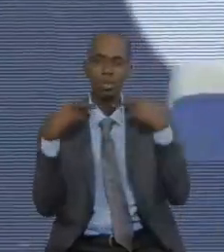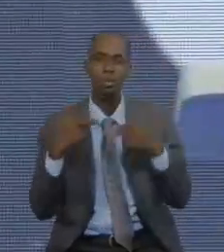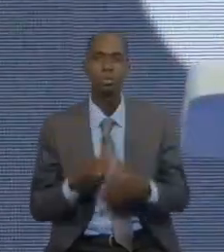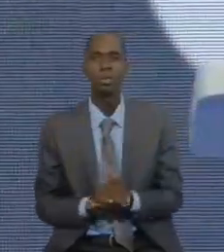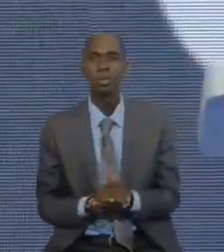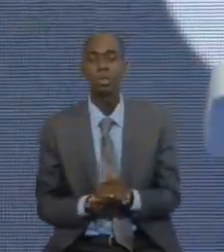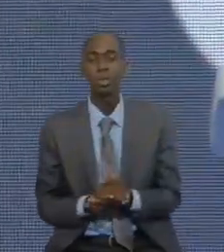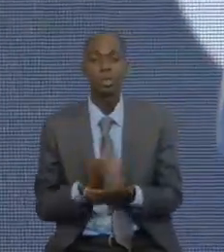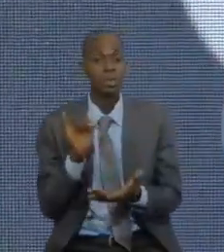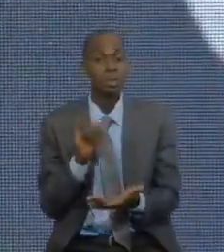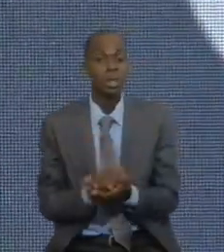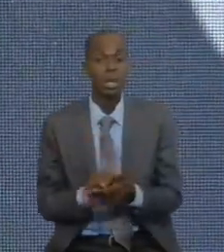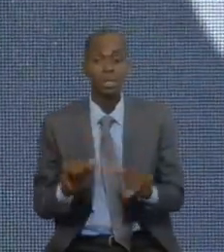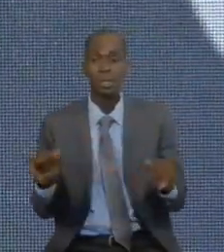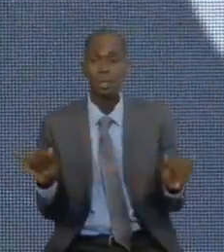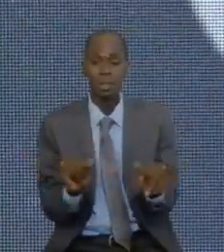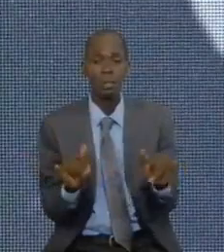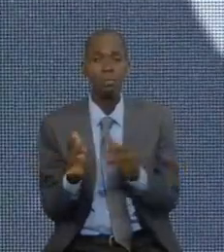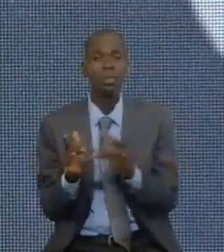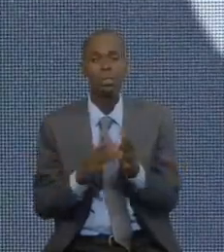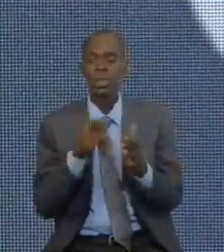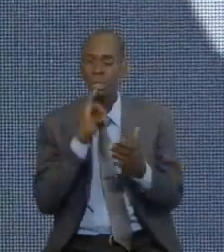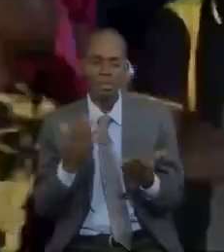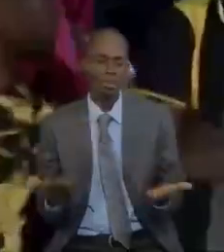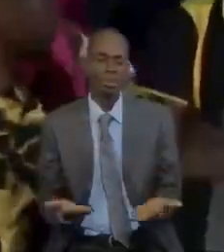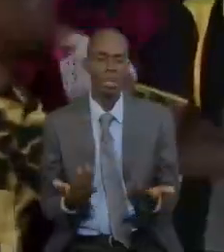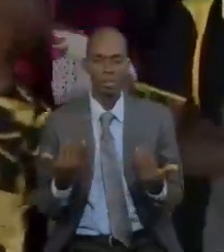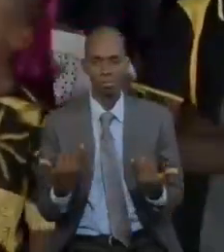That same Jesus is here tonight.